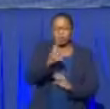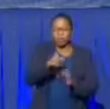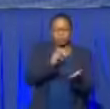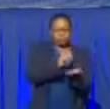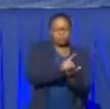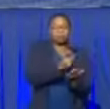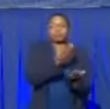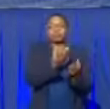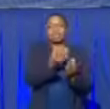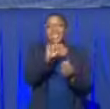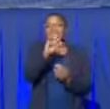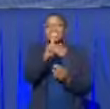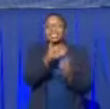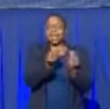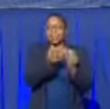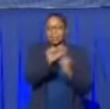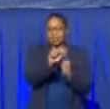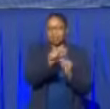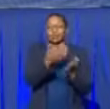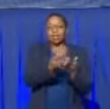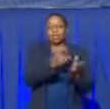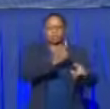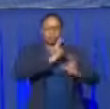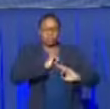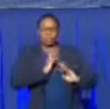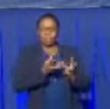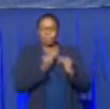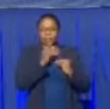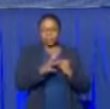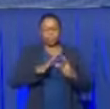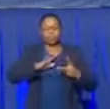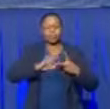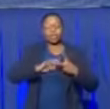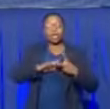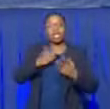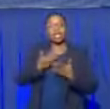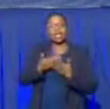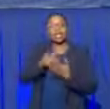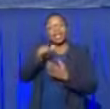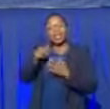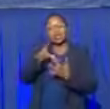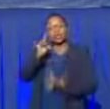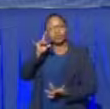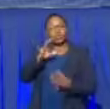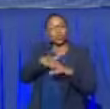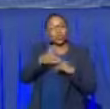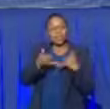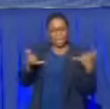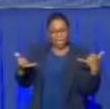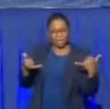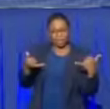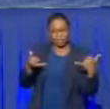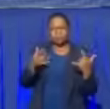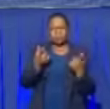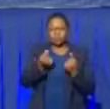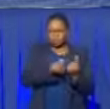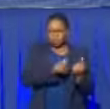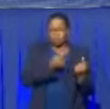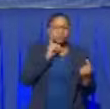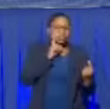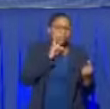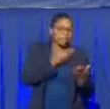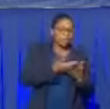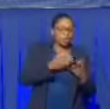station at which they are registered. Persons can also visit our website or call the contact